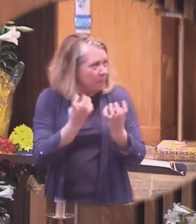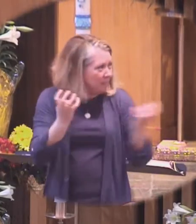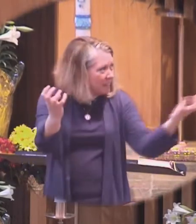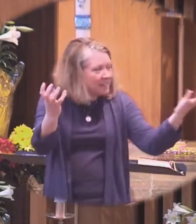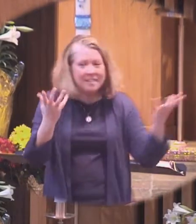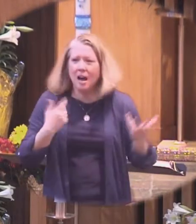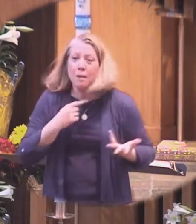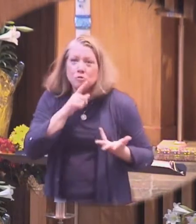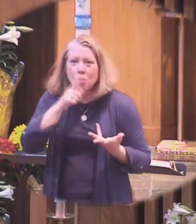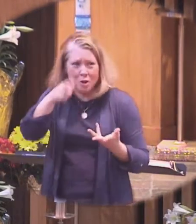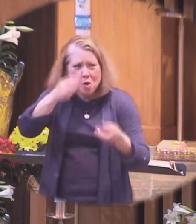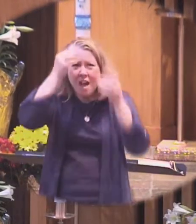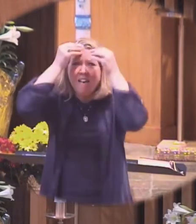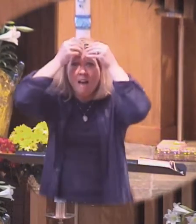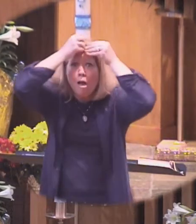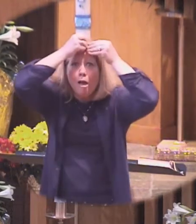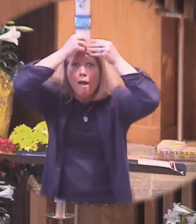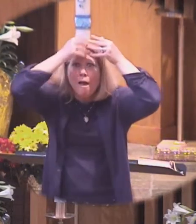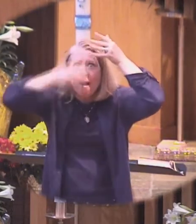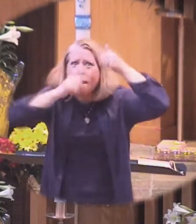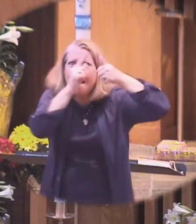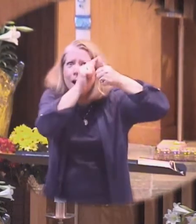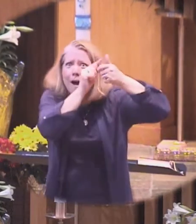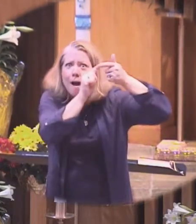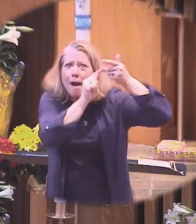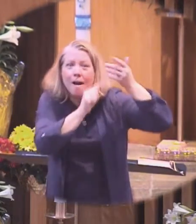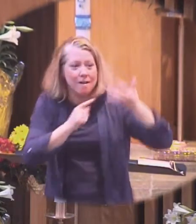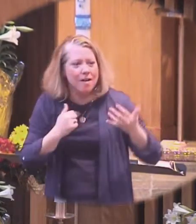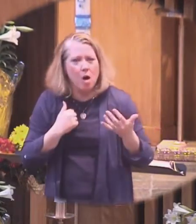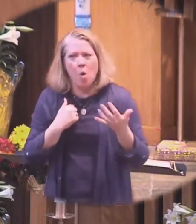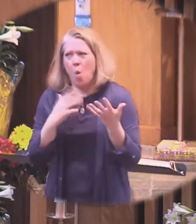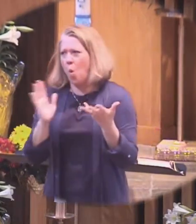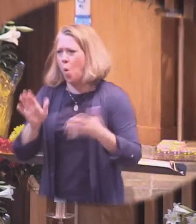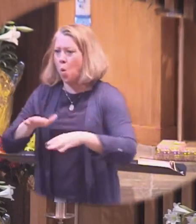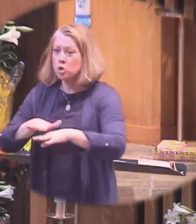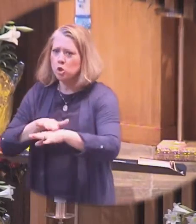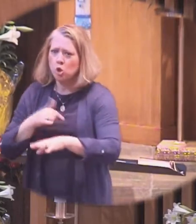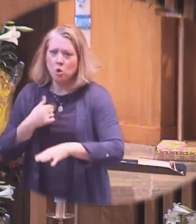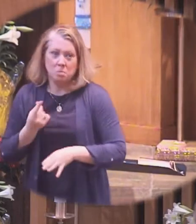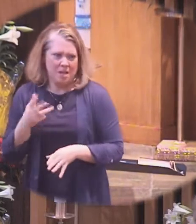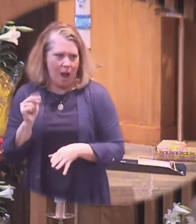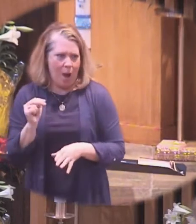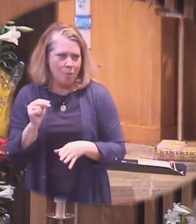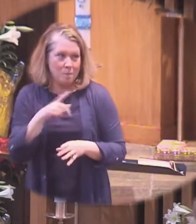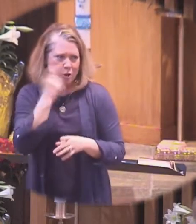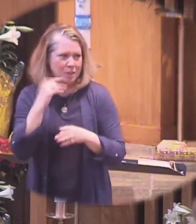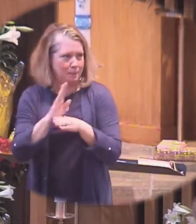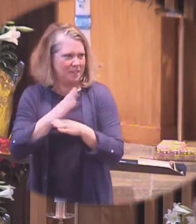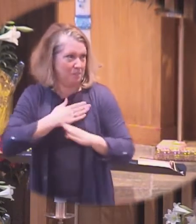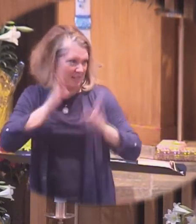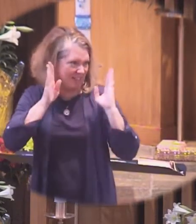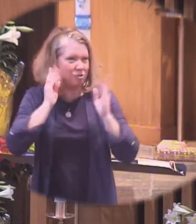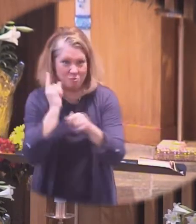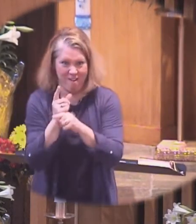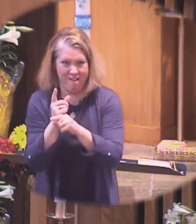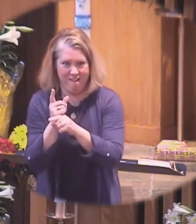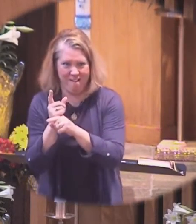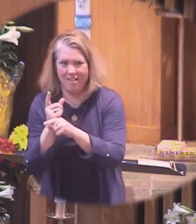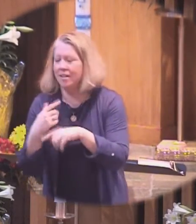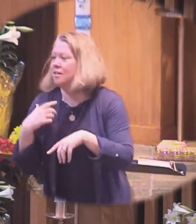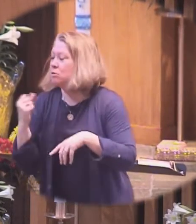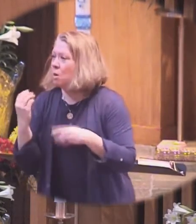come up with our list of those things that slow us down in life, that occupy our attention. Maybe perhaps